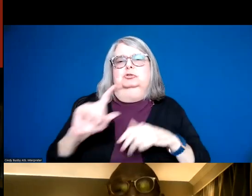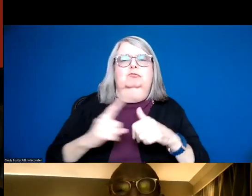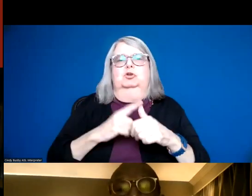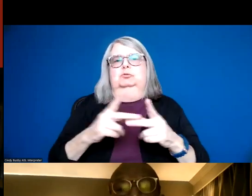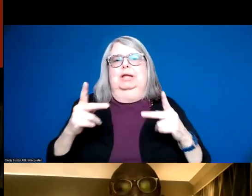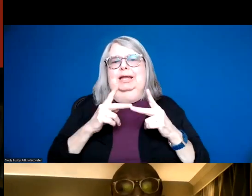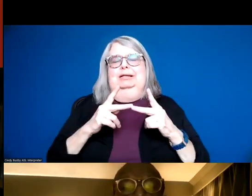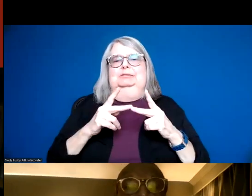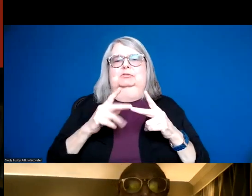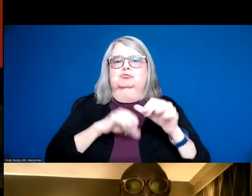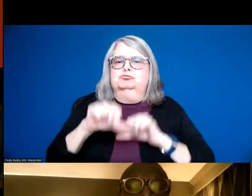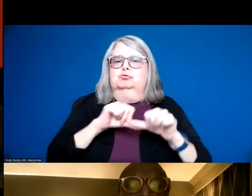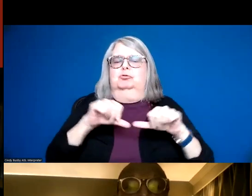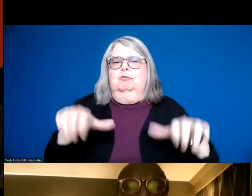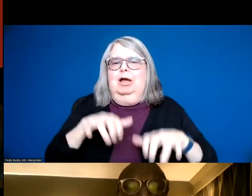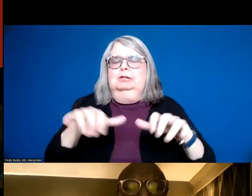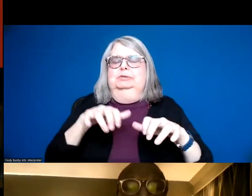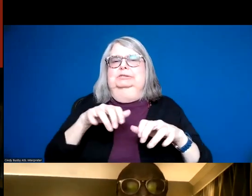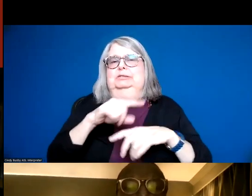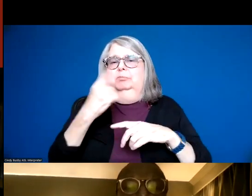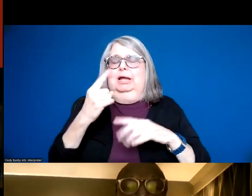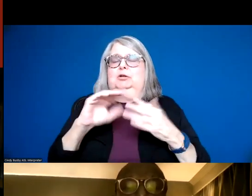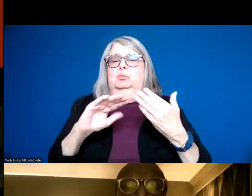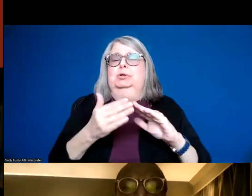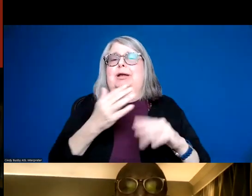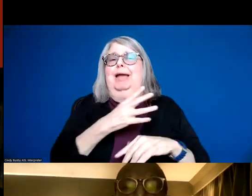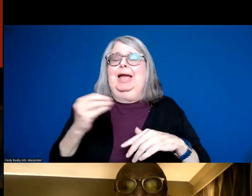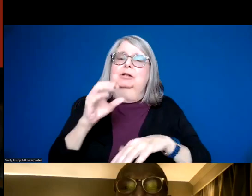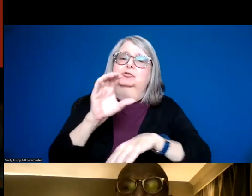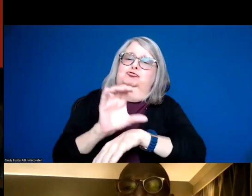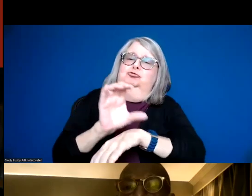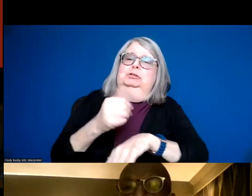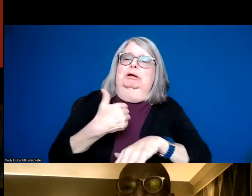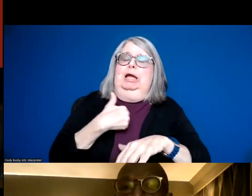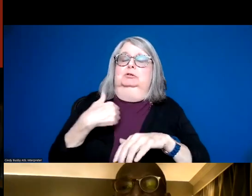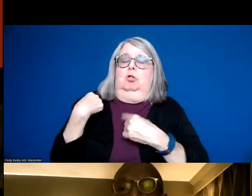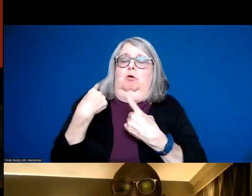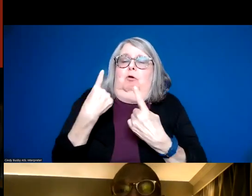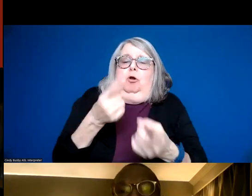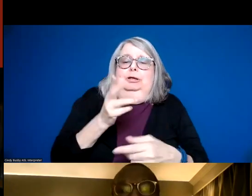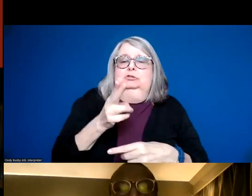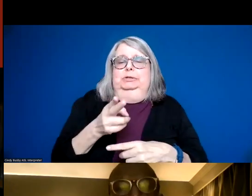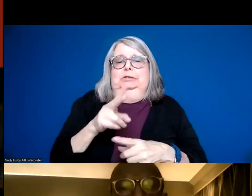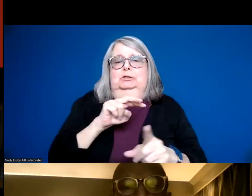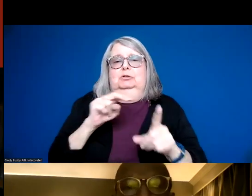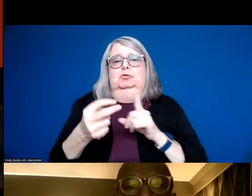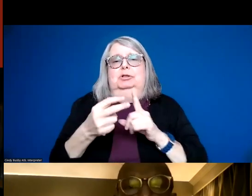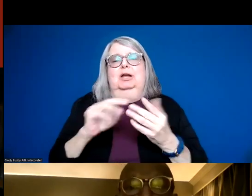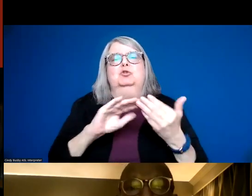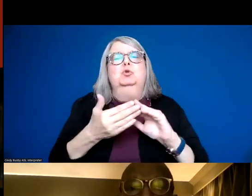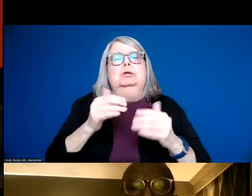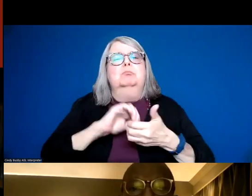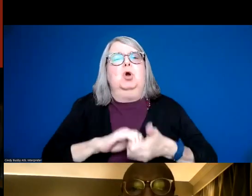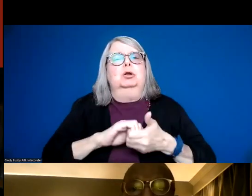social activism in the Black community. And the church has a long history of being used as a community partner